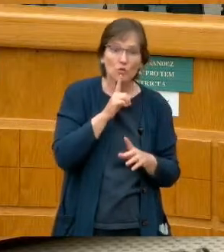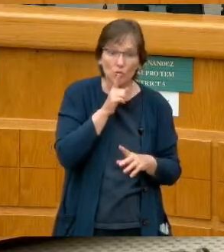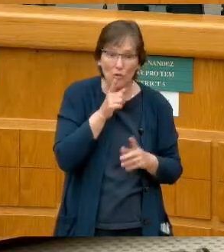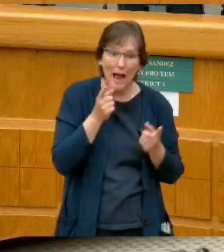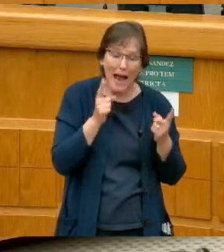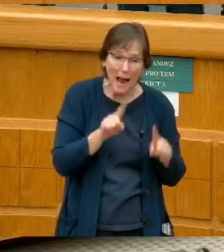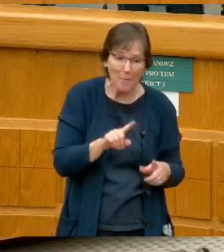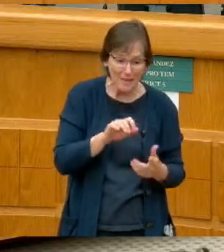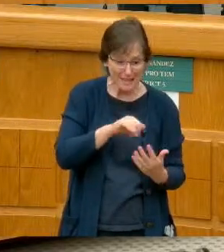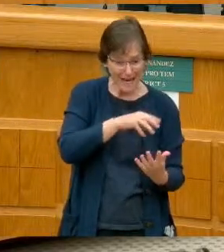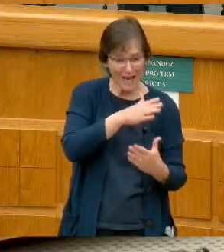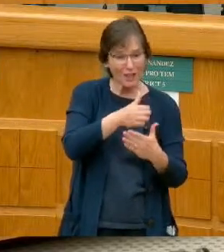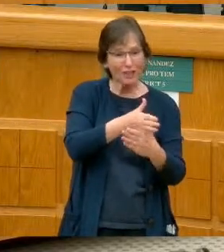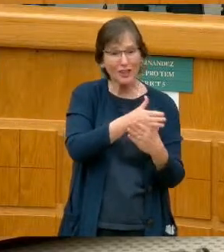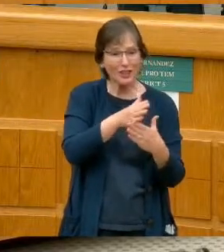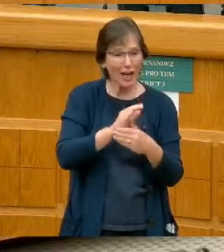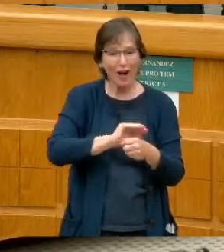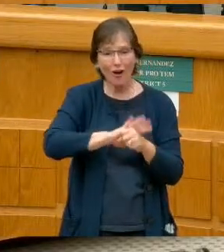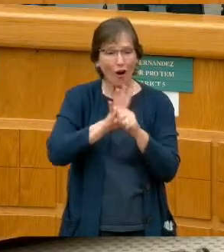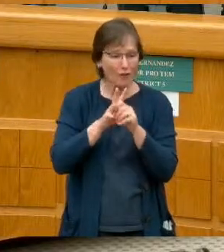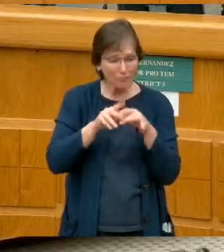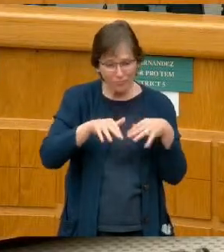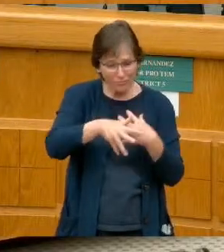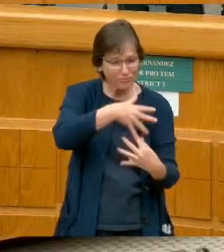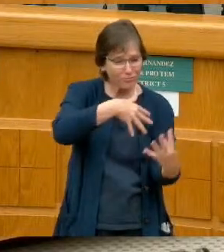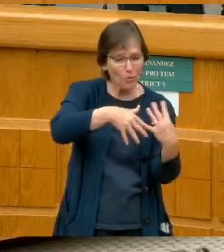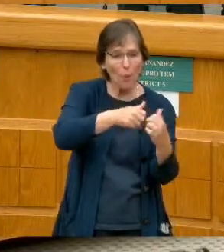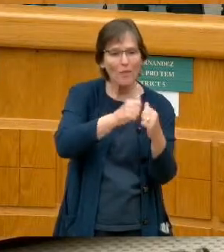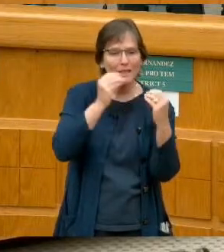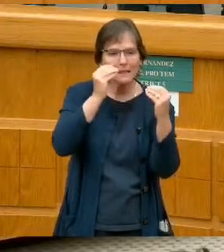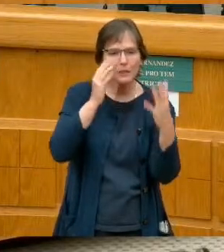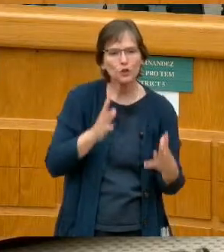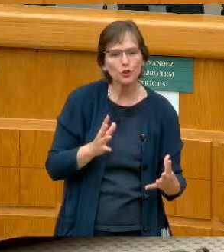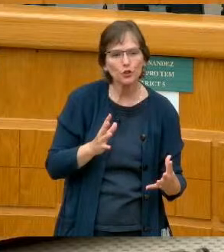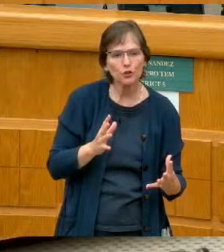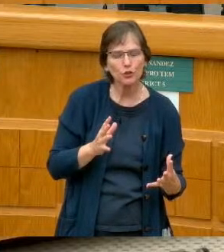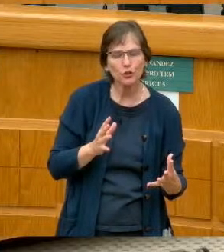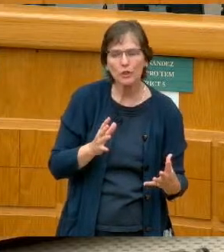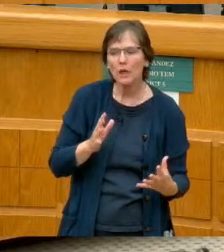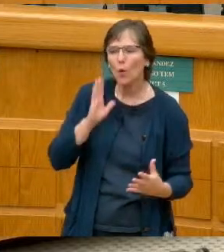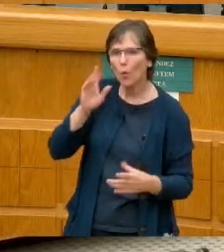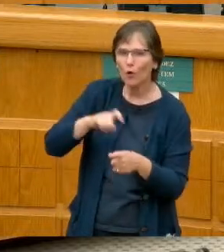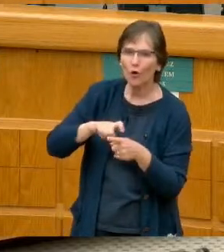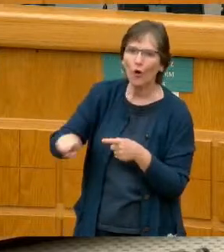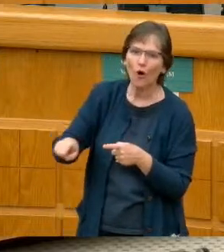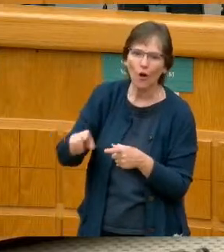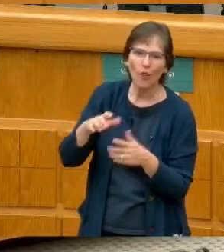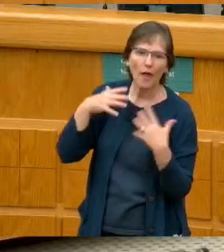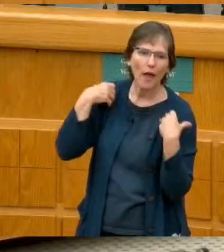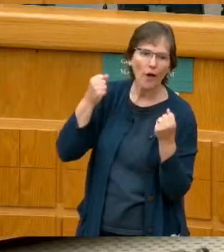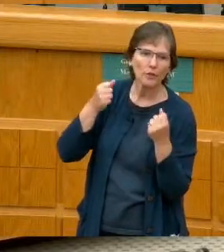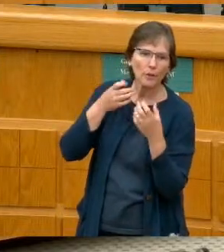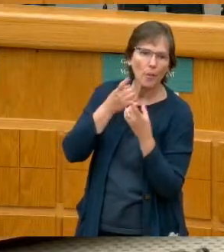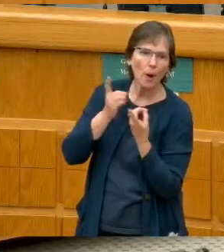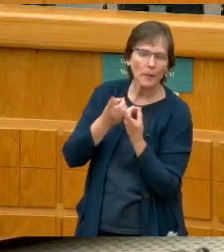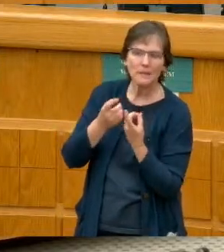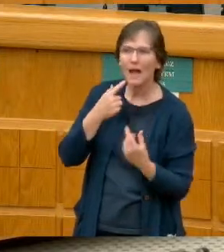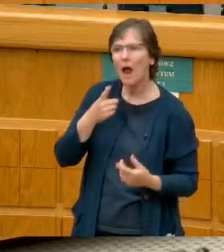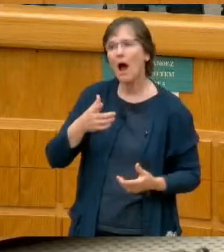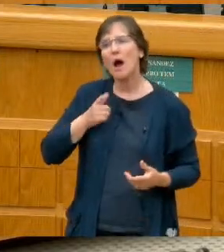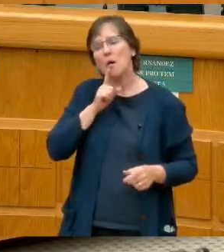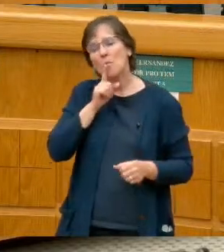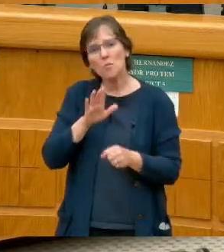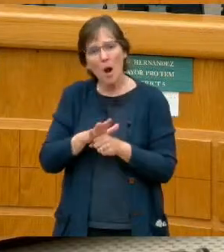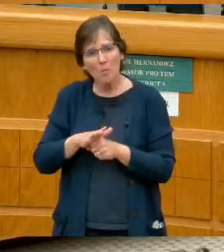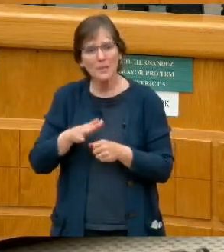say, "You're not going to believe this. We wore a mask the whole day, except when we took a break and went into the